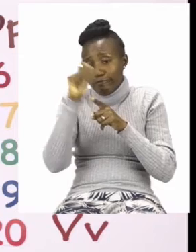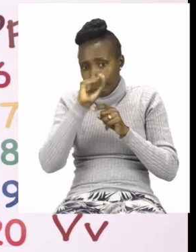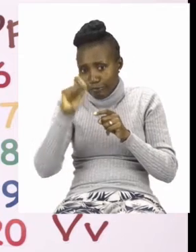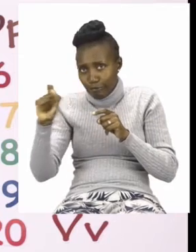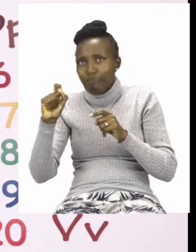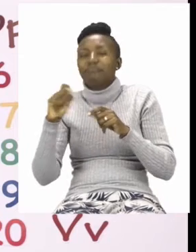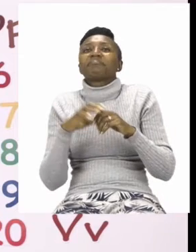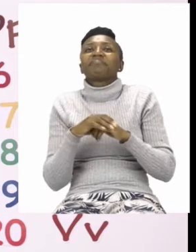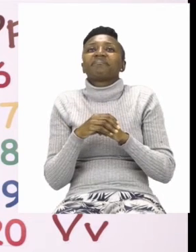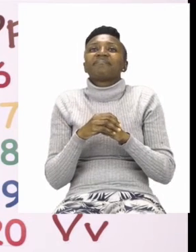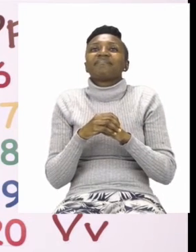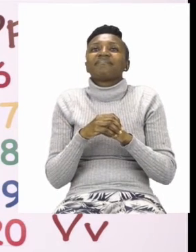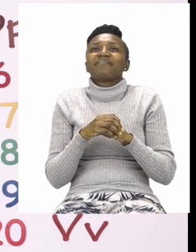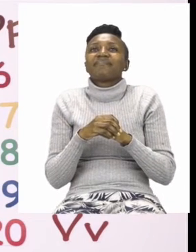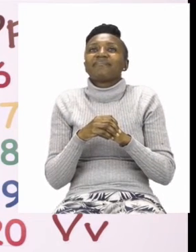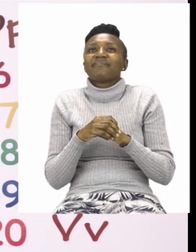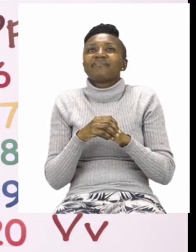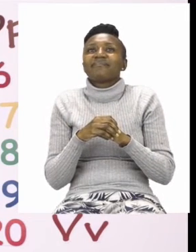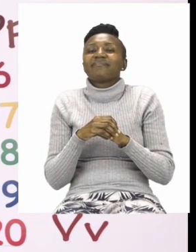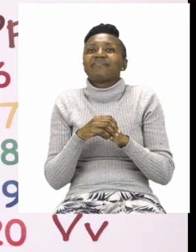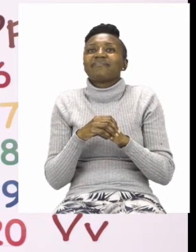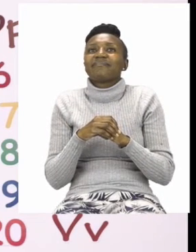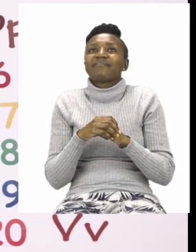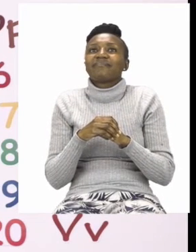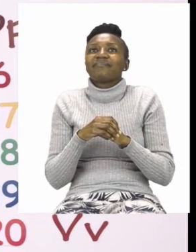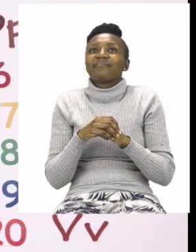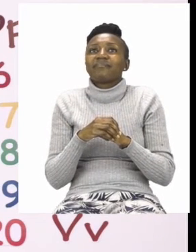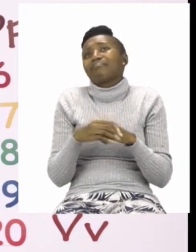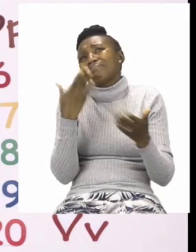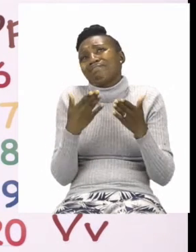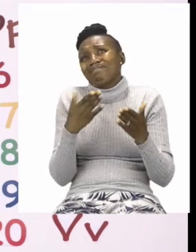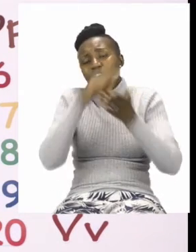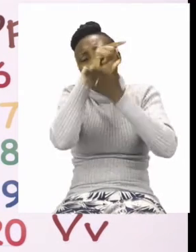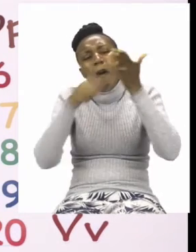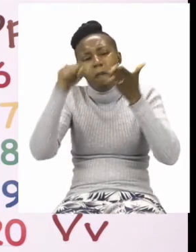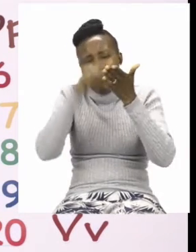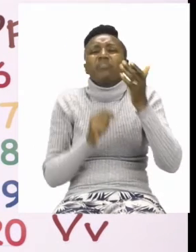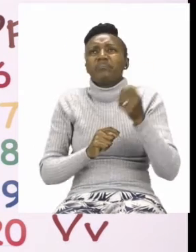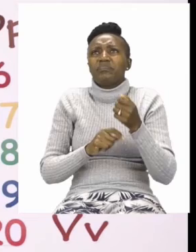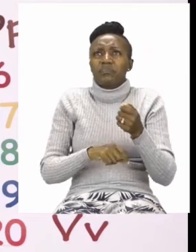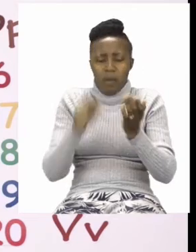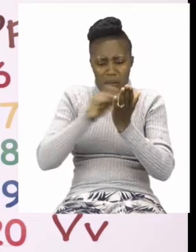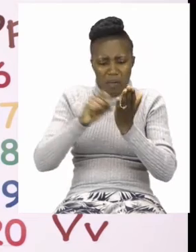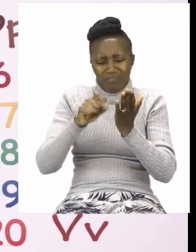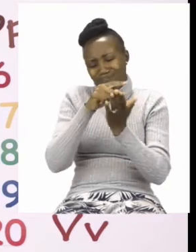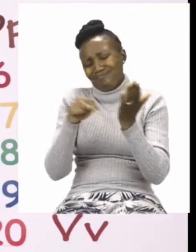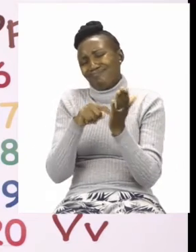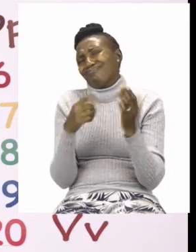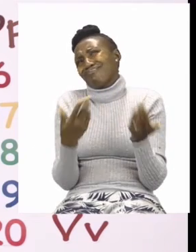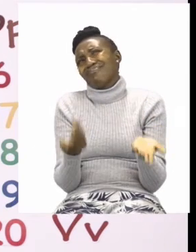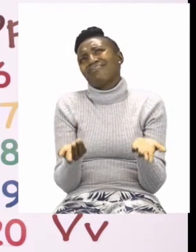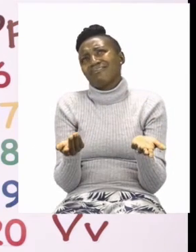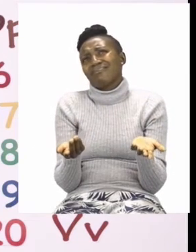Well done. So far, so good. But let's say we make a mistake when we're writing in our book using our